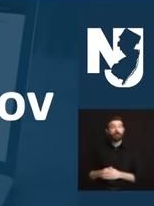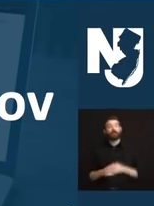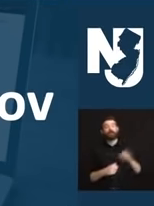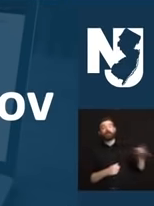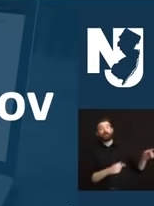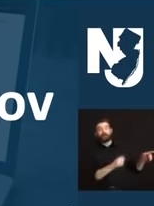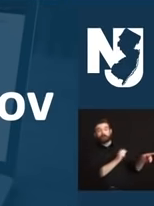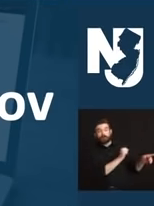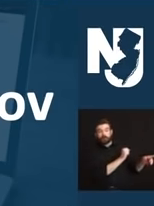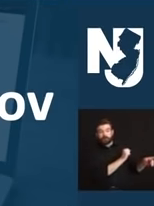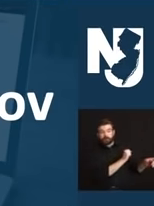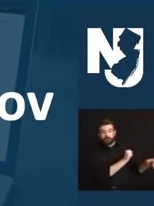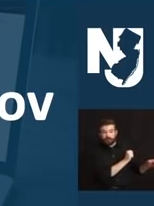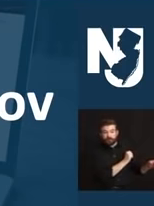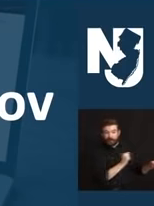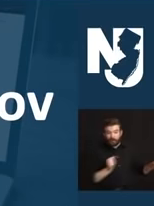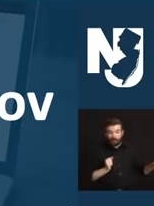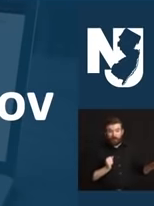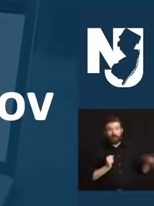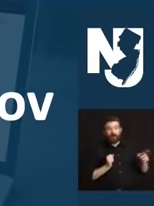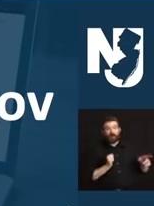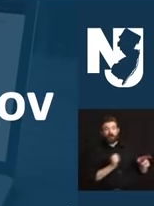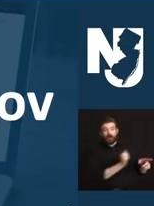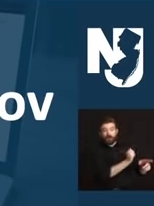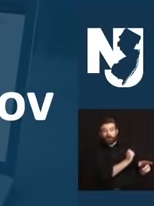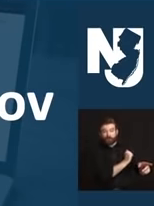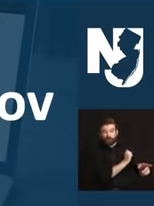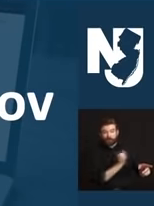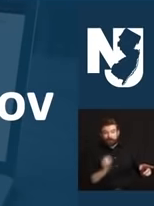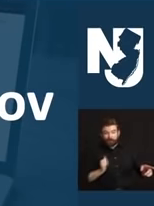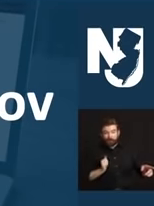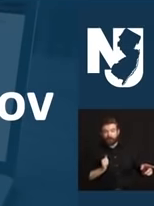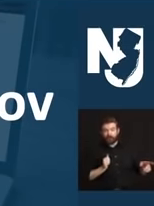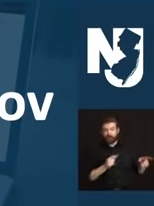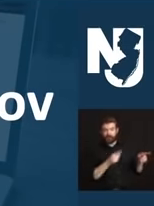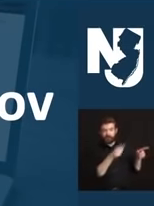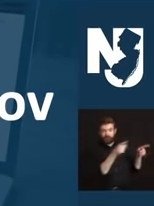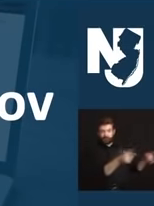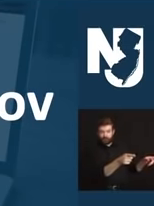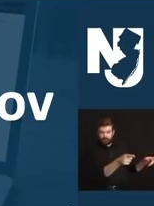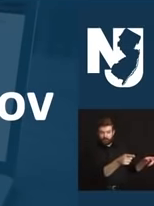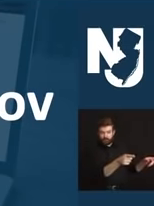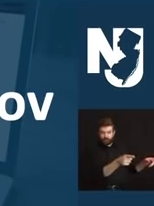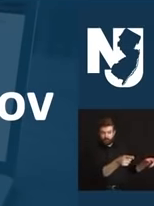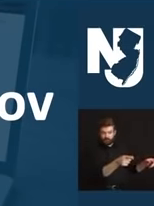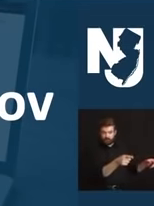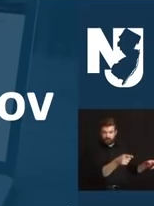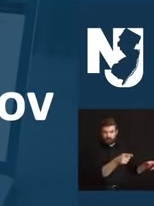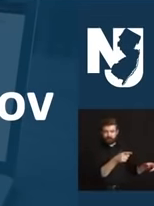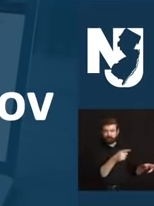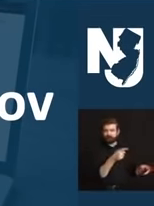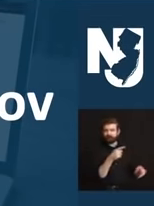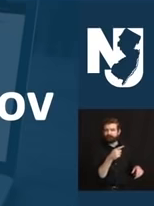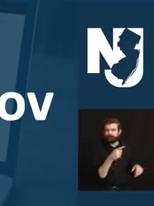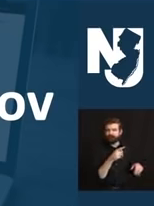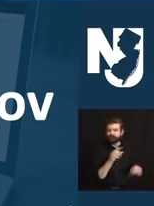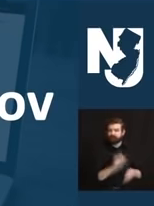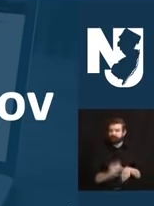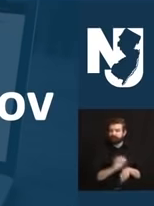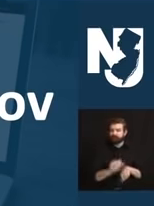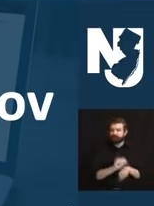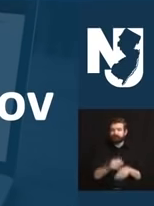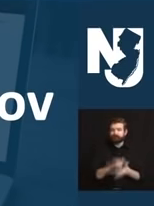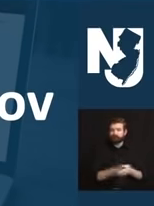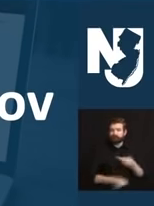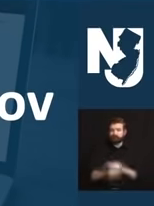Paul Sarlo, and Assembly Budget Chairwoman Ileana Pinter-Marin, along with the staff at the Office of Legislative